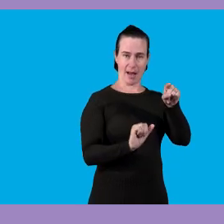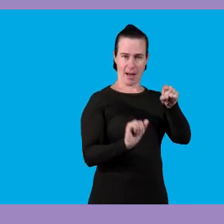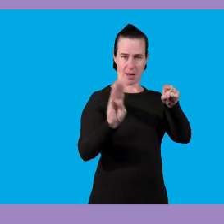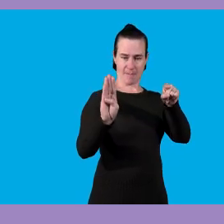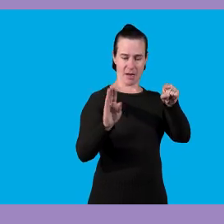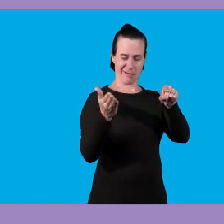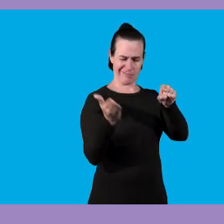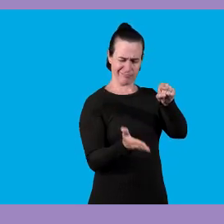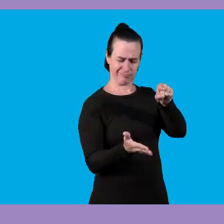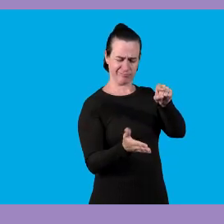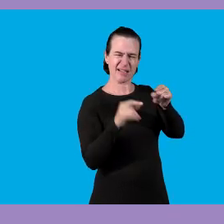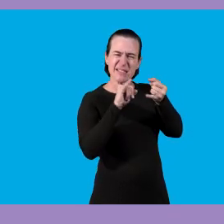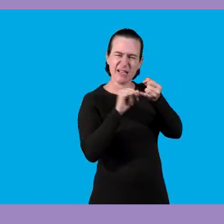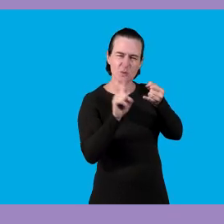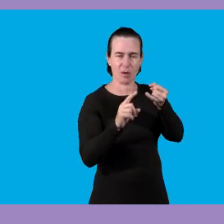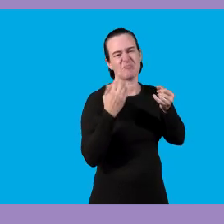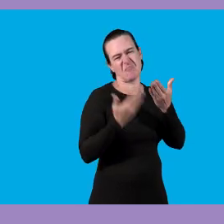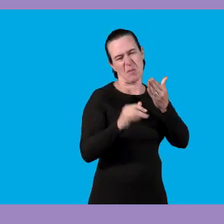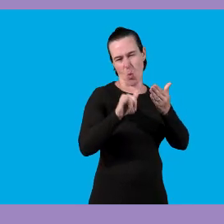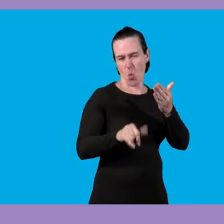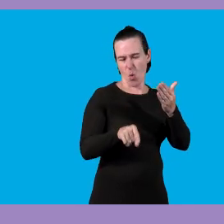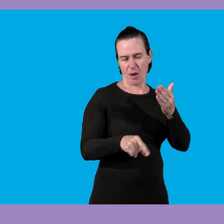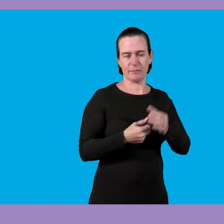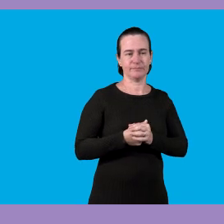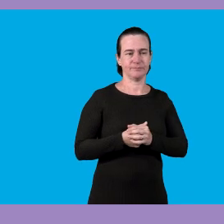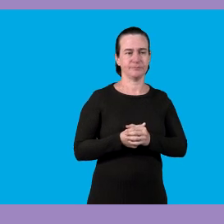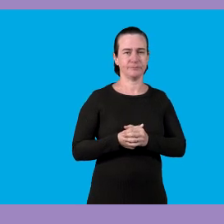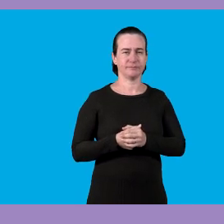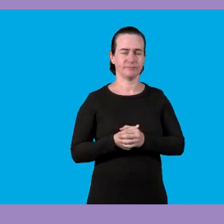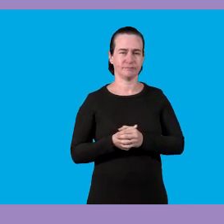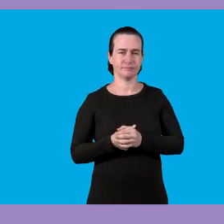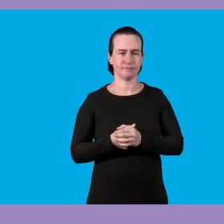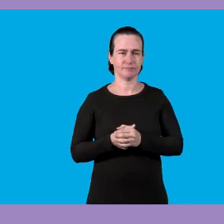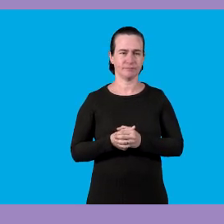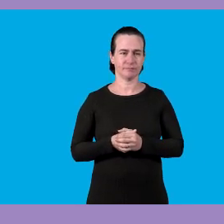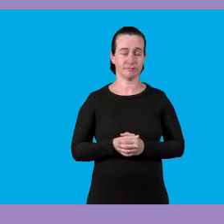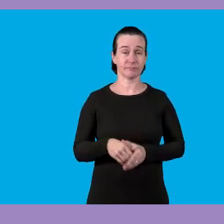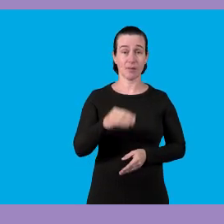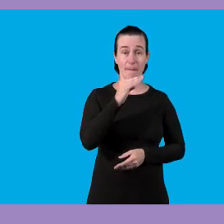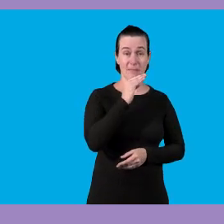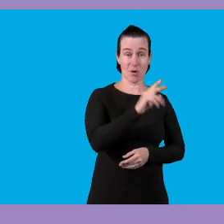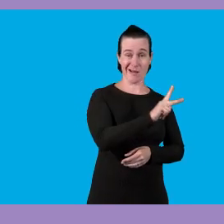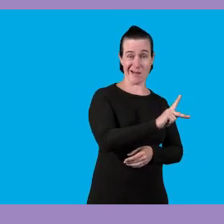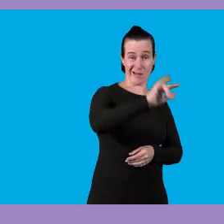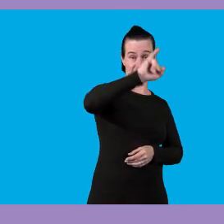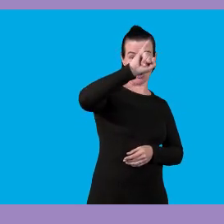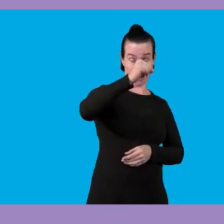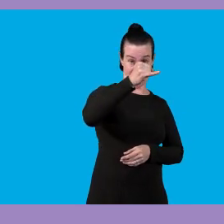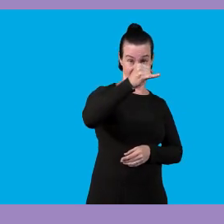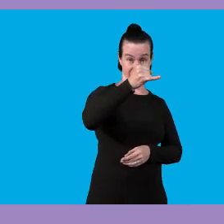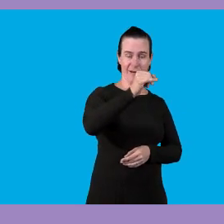and make that to be equal to Y. And let's make the sides that we're using. So